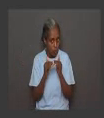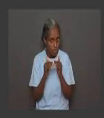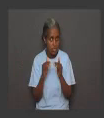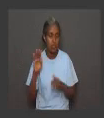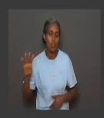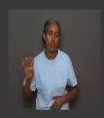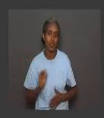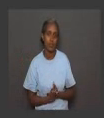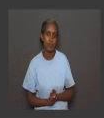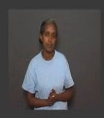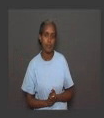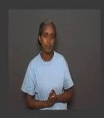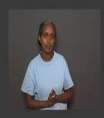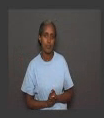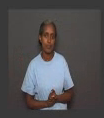equals 4.